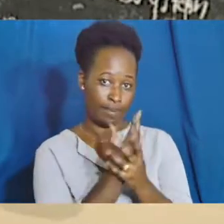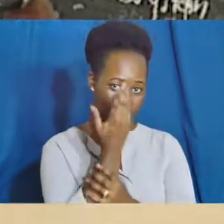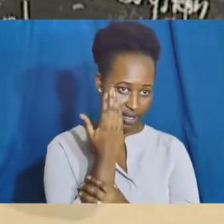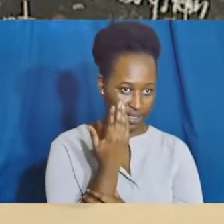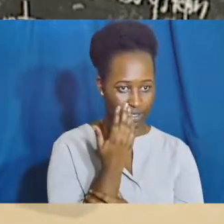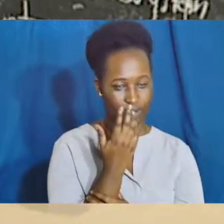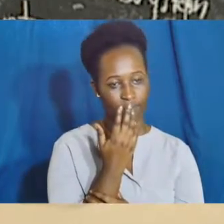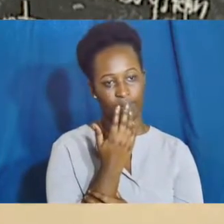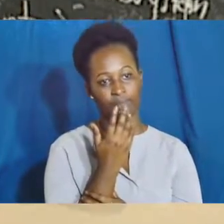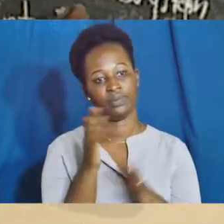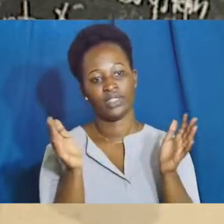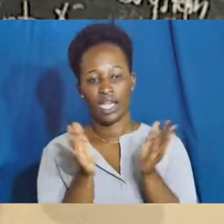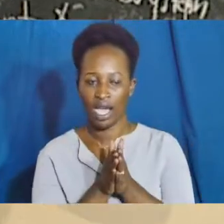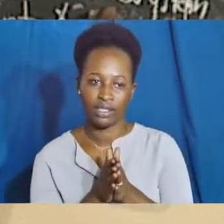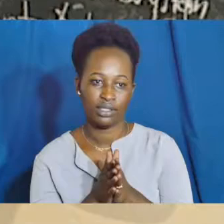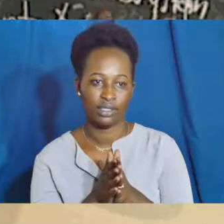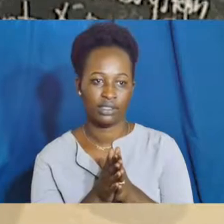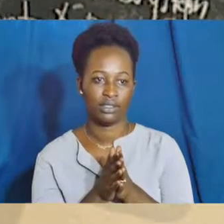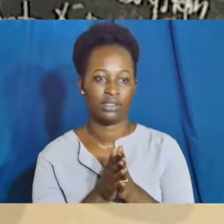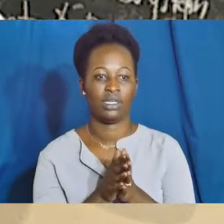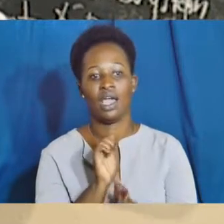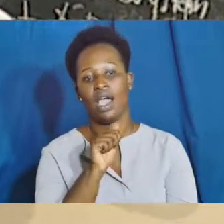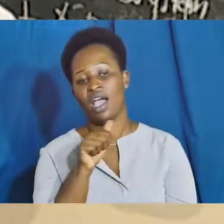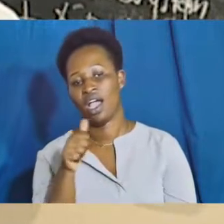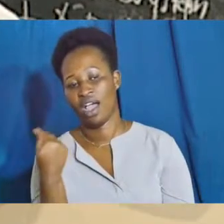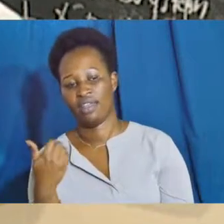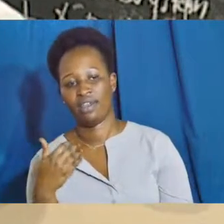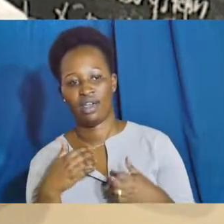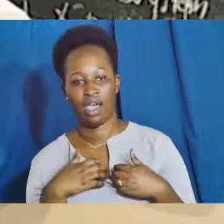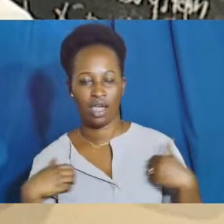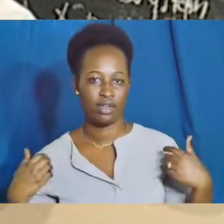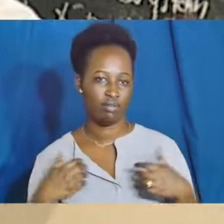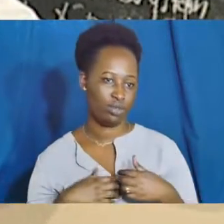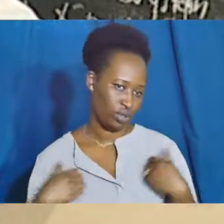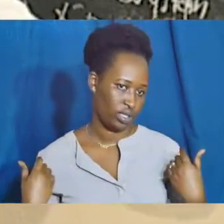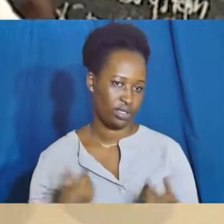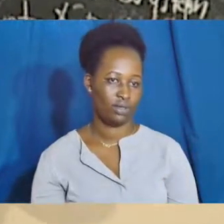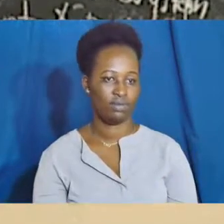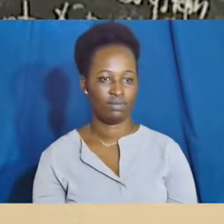plants and other animals.